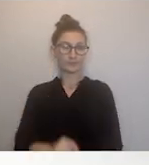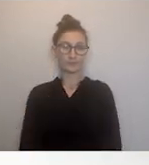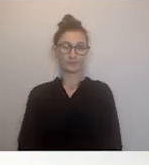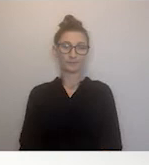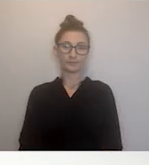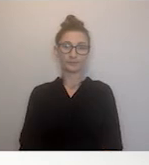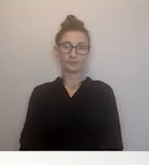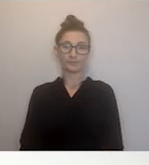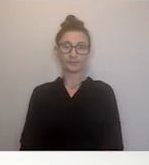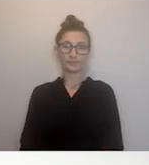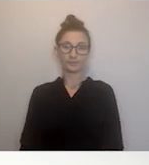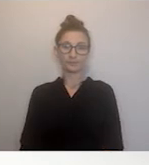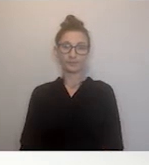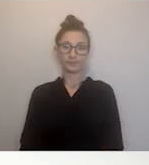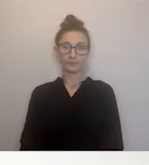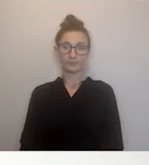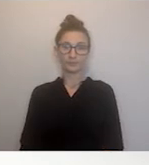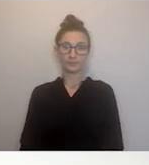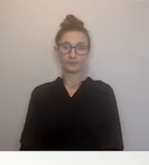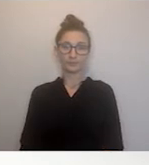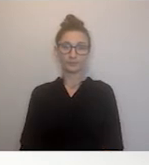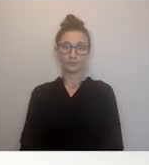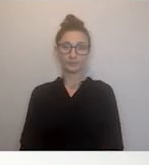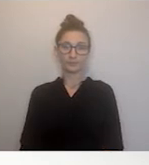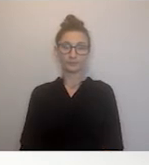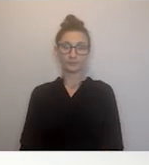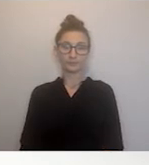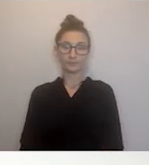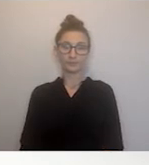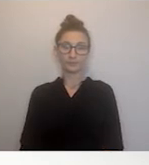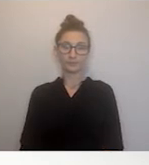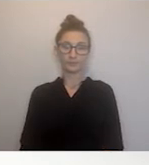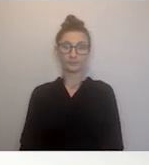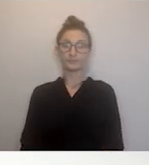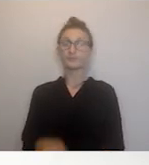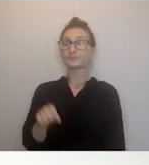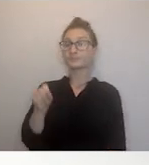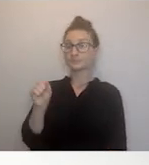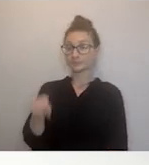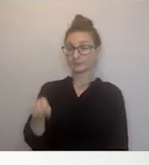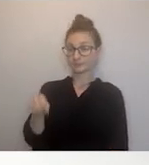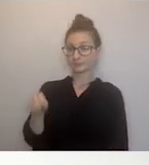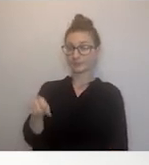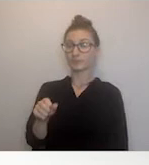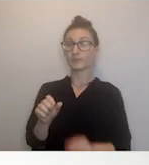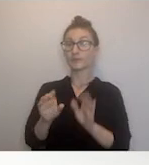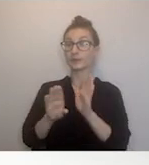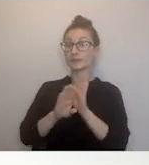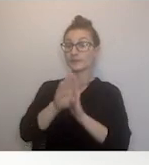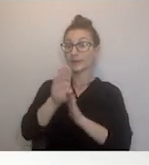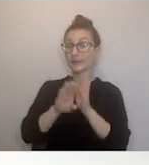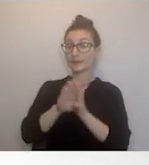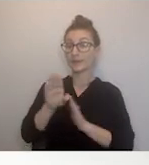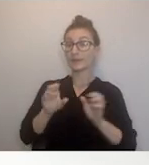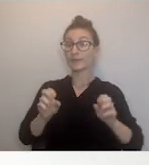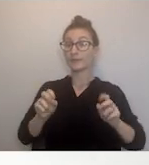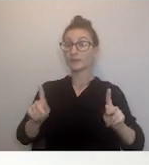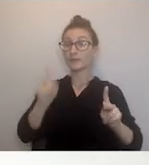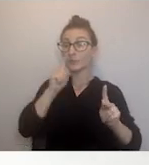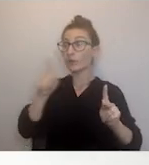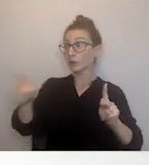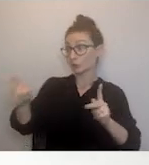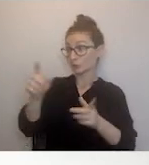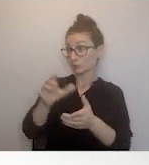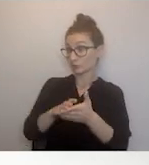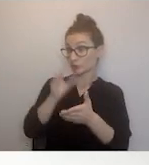have training for people that want to develop a foundation? Yeah, so